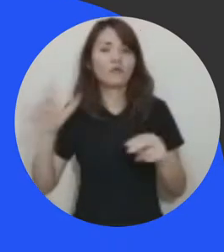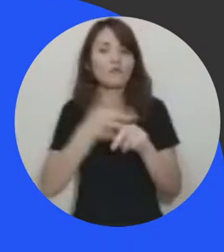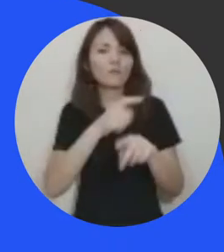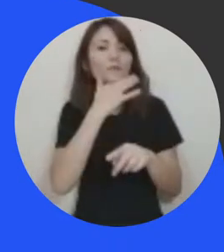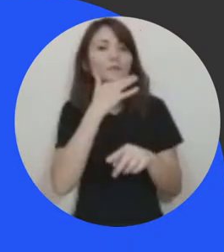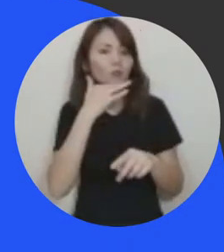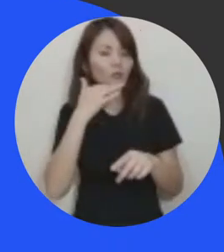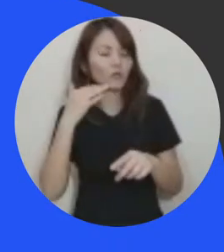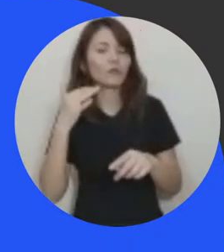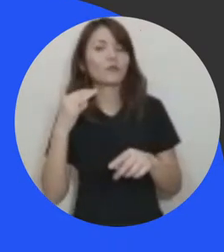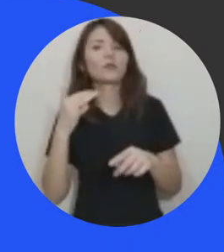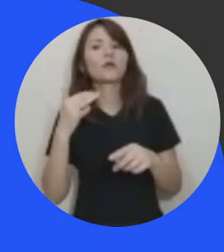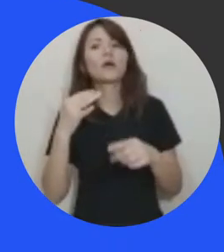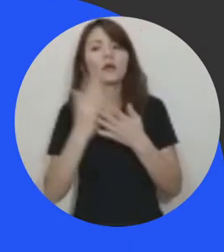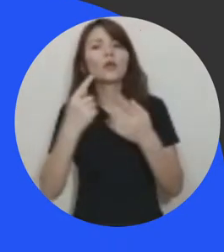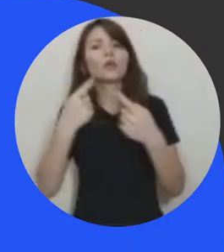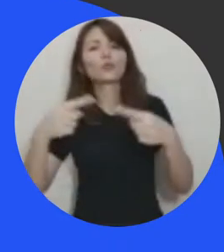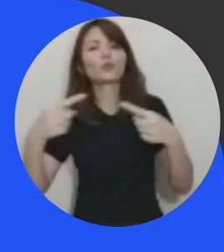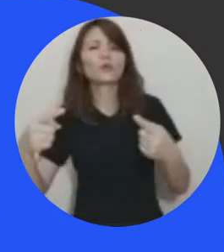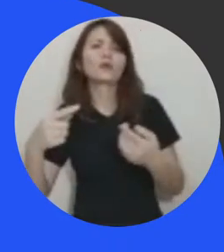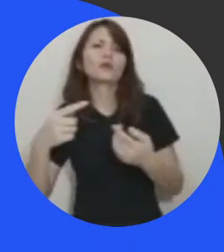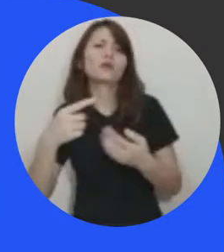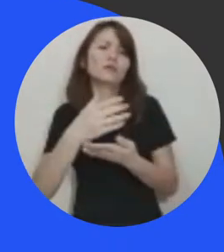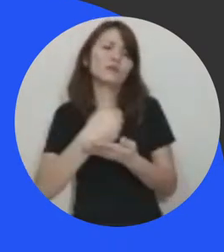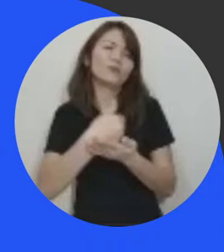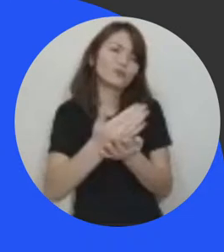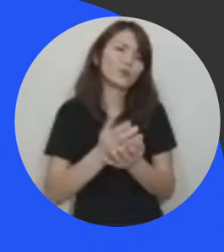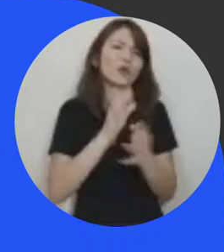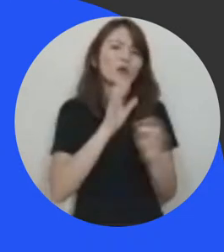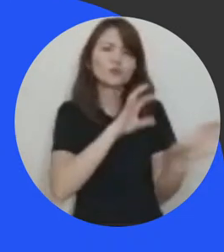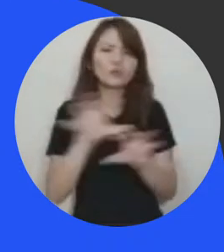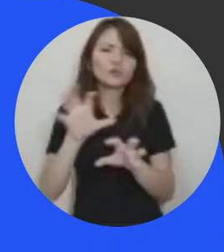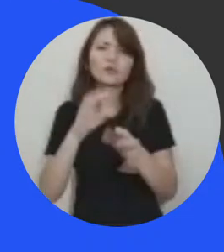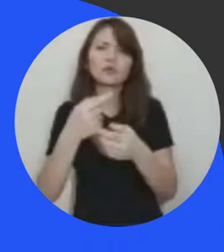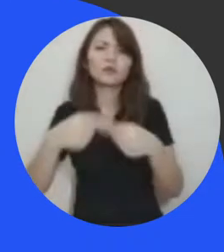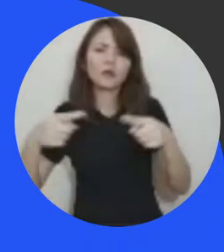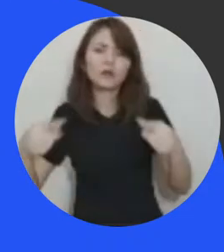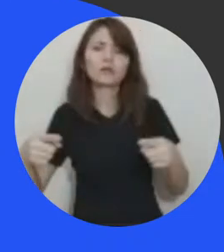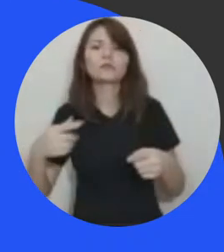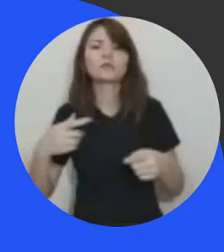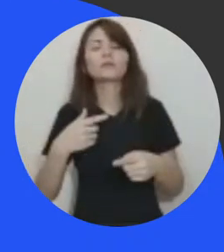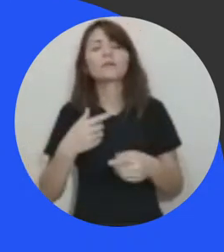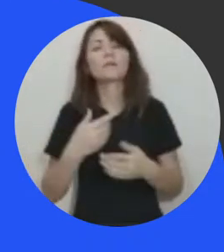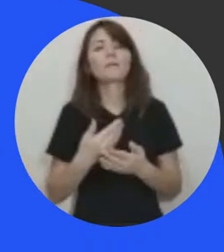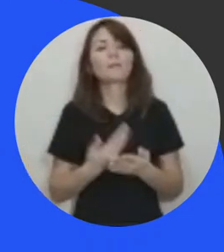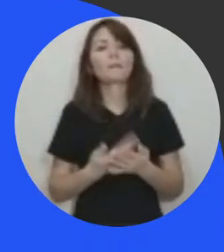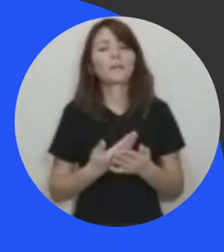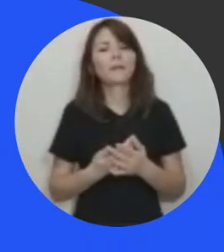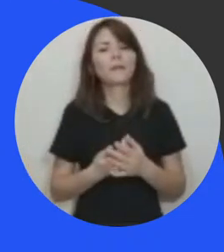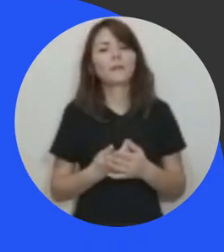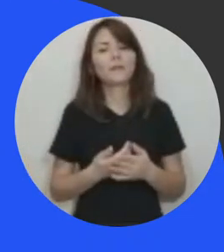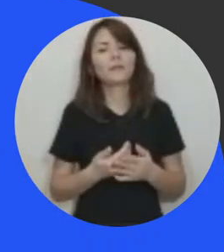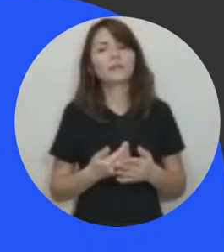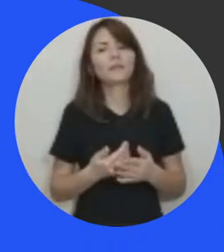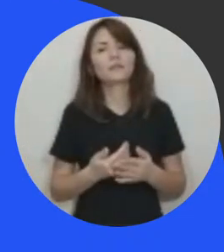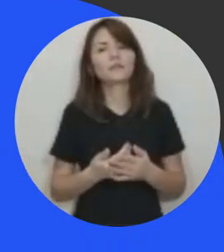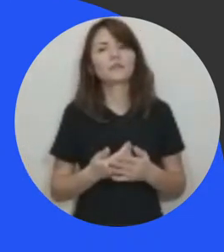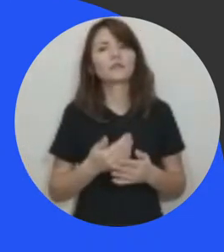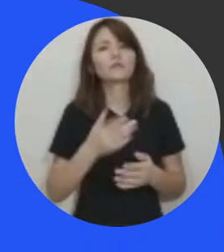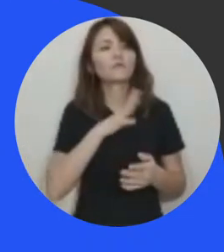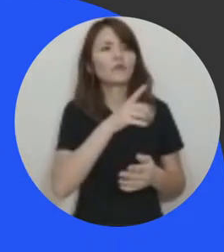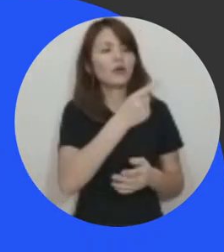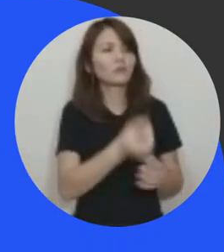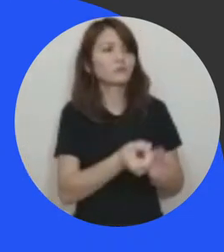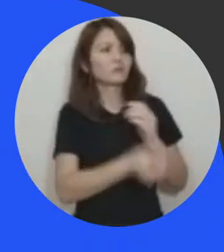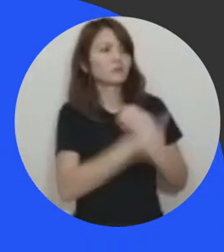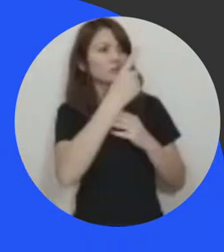we support outbreak response for superbugs. We work on things like tuberculosis, and we also work